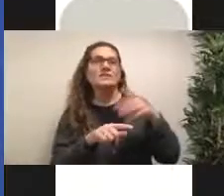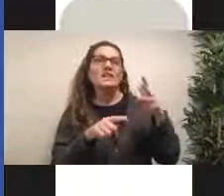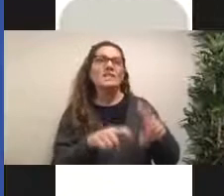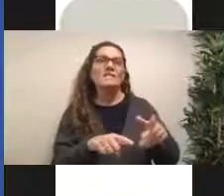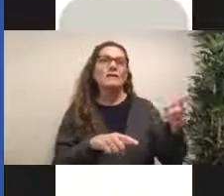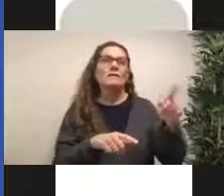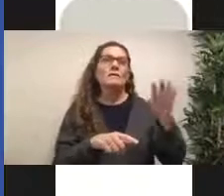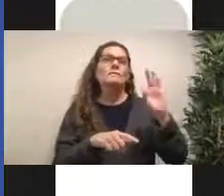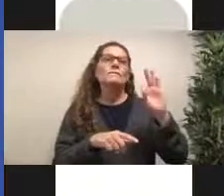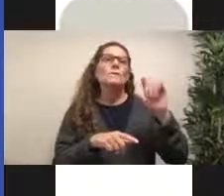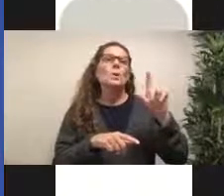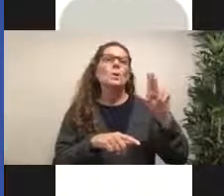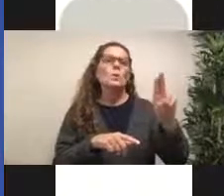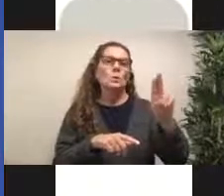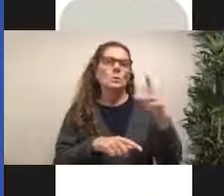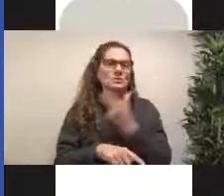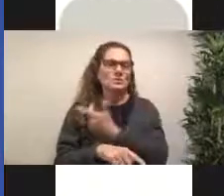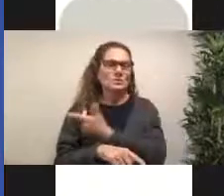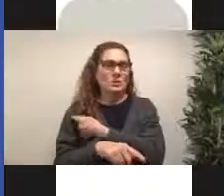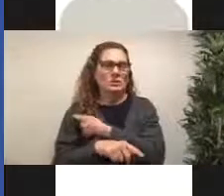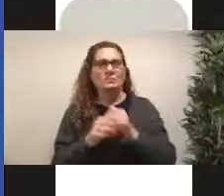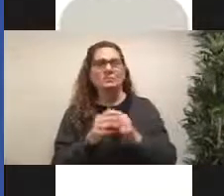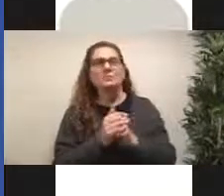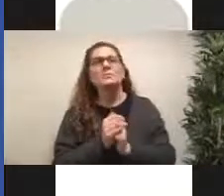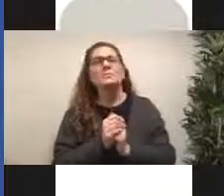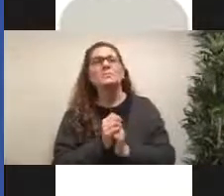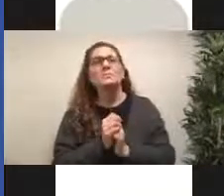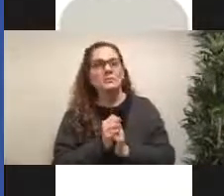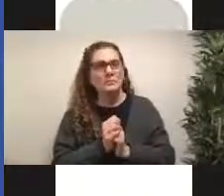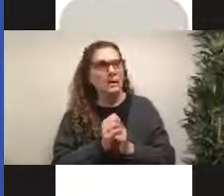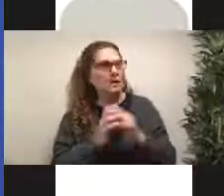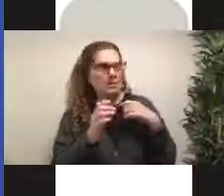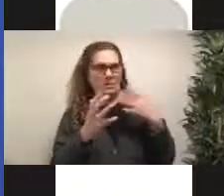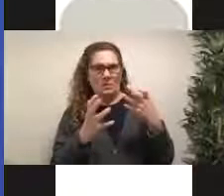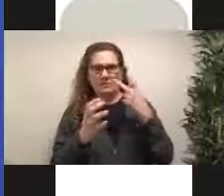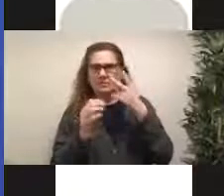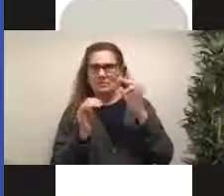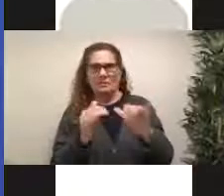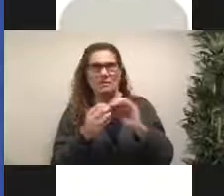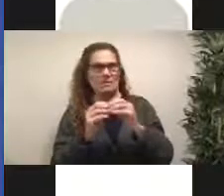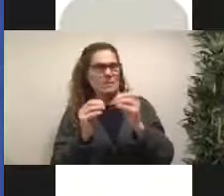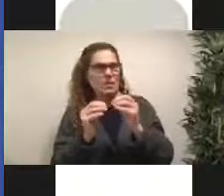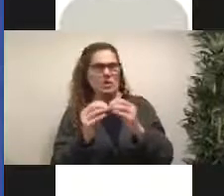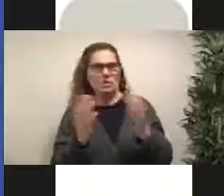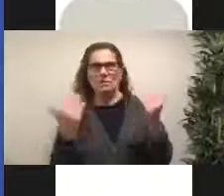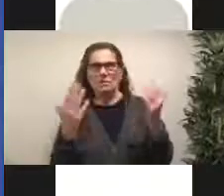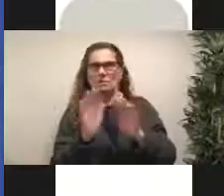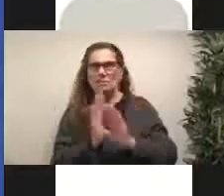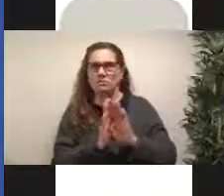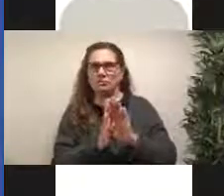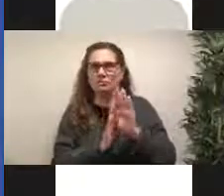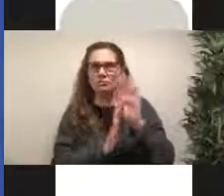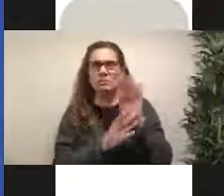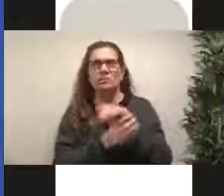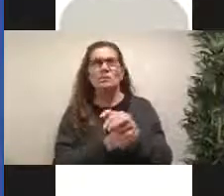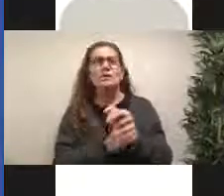in vaccinations in our community, especially among our newly eligible group of children. That is very, very